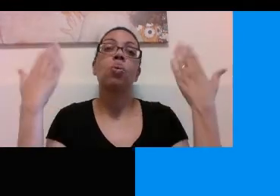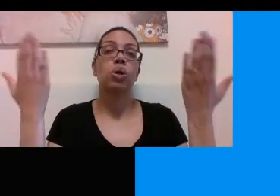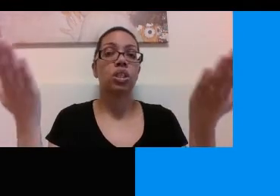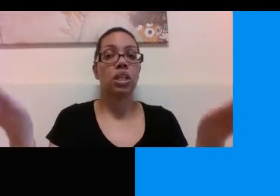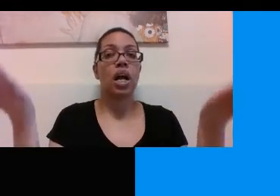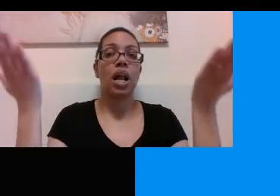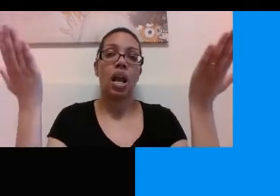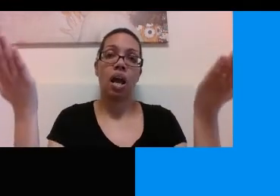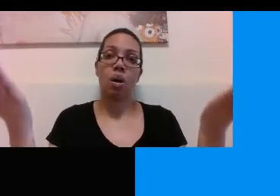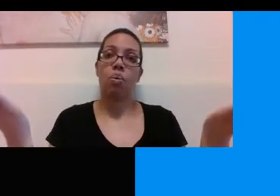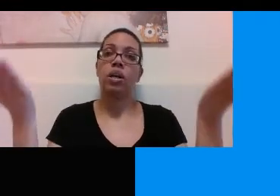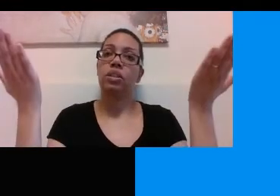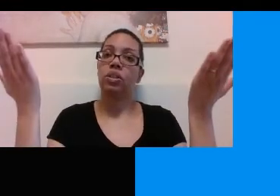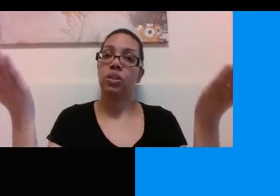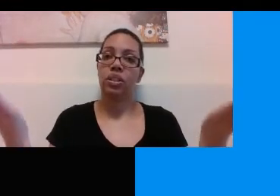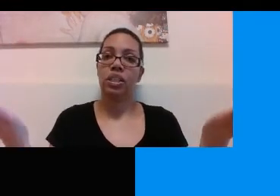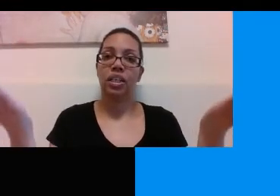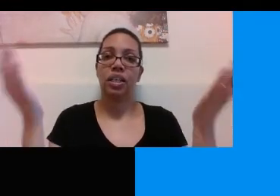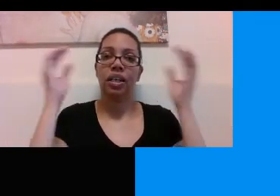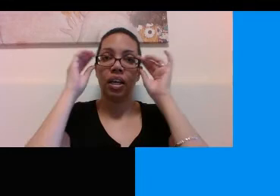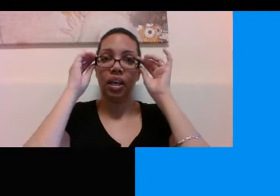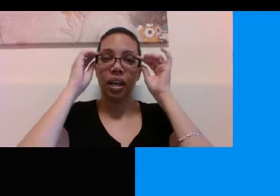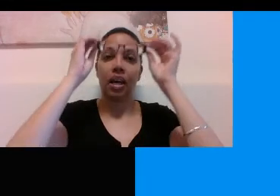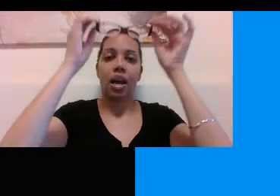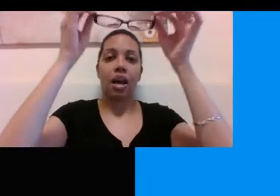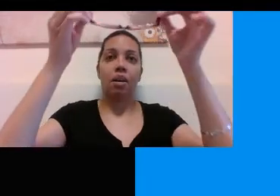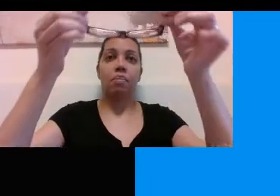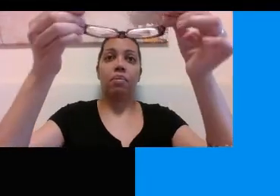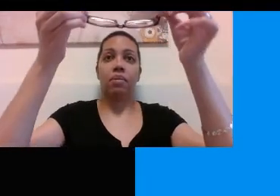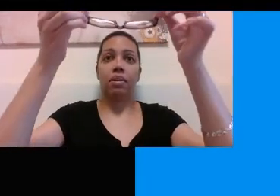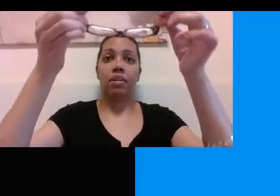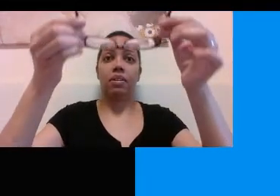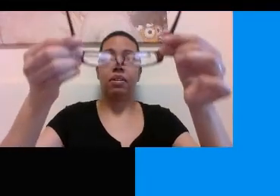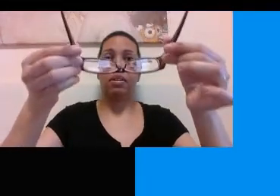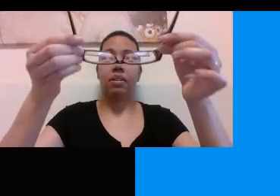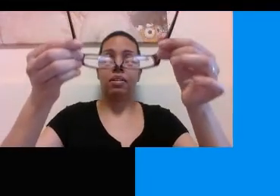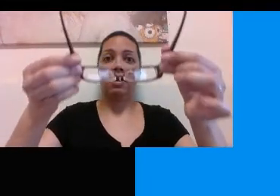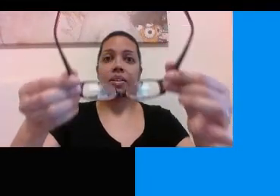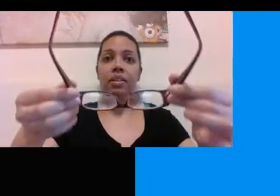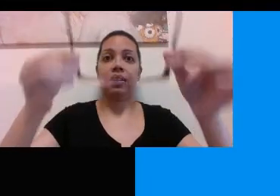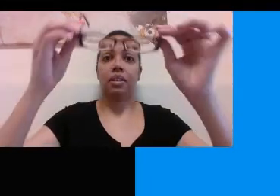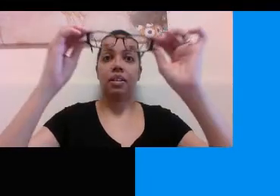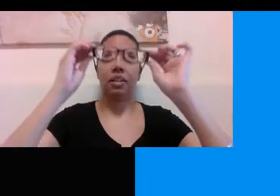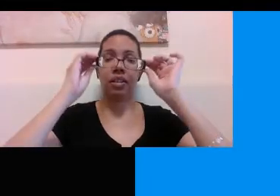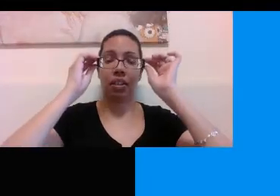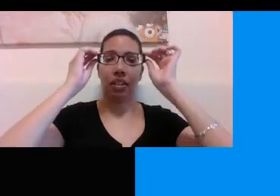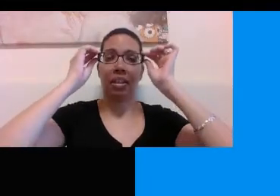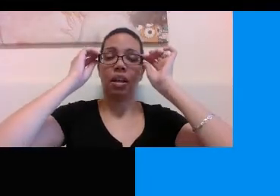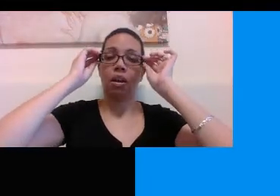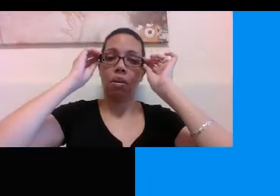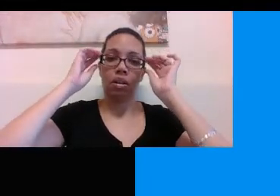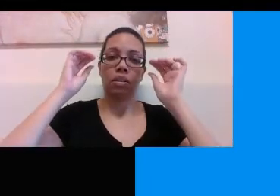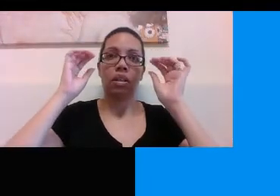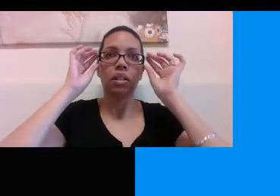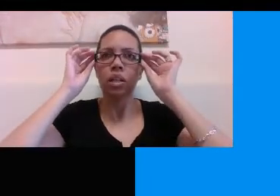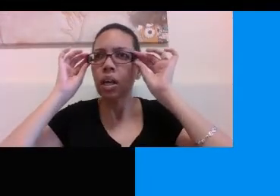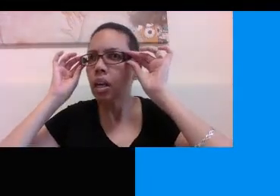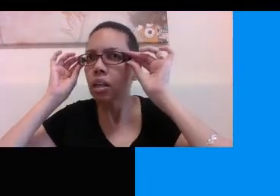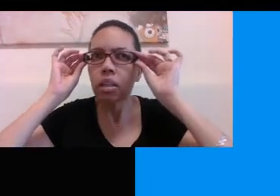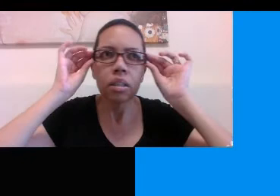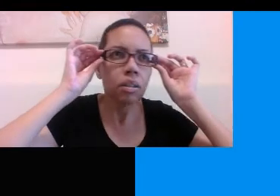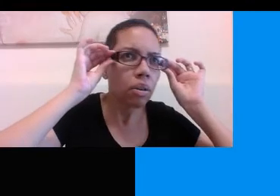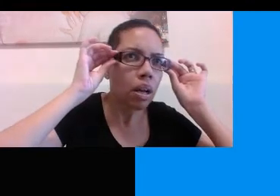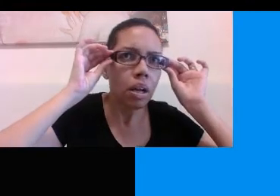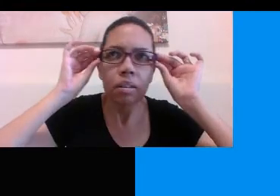Superhero, what shall I wear today? I think I'll wear my glasses, the ones that